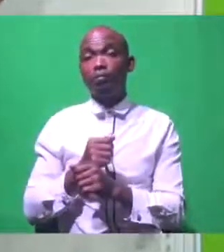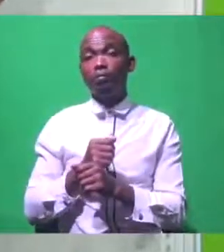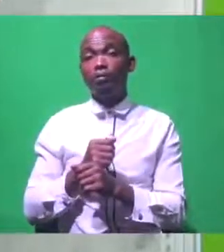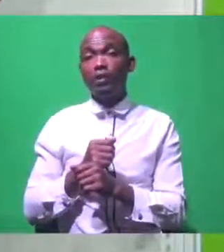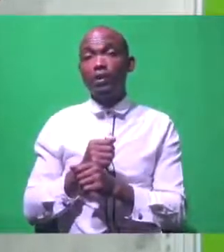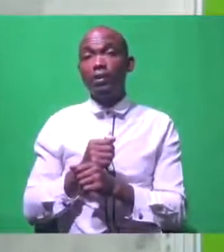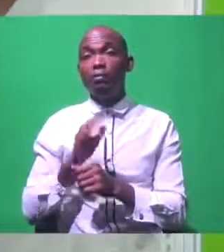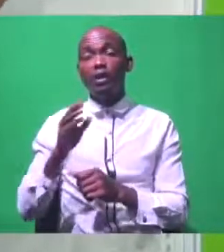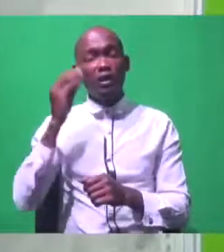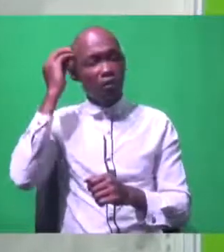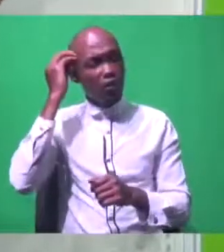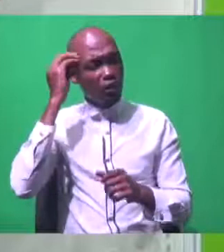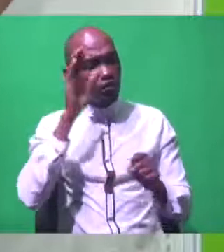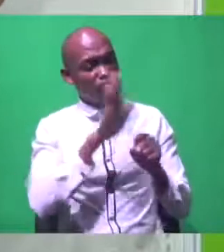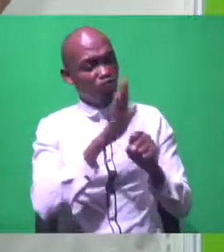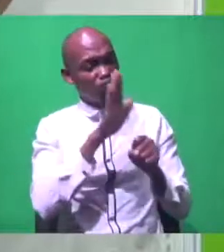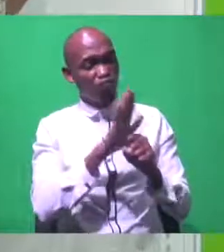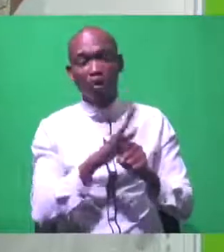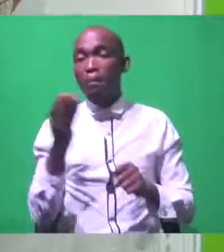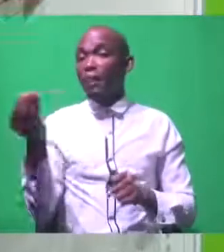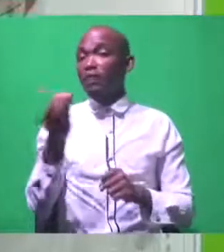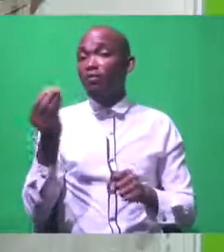theoretical with few